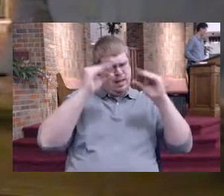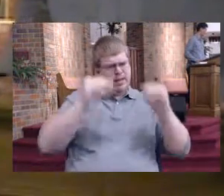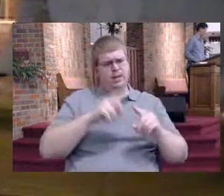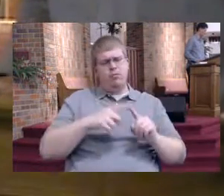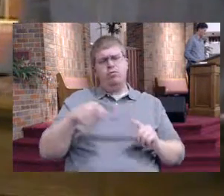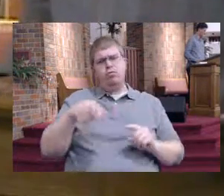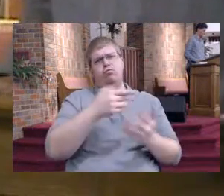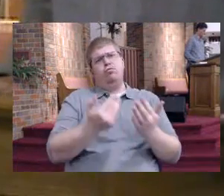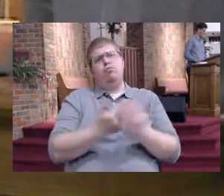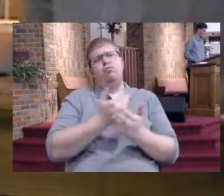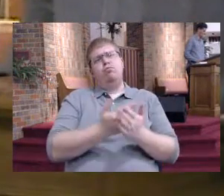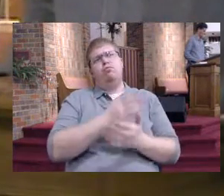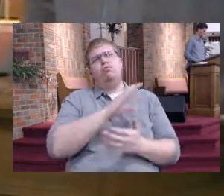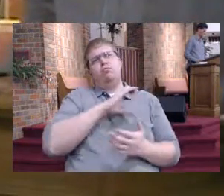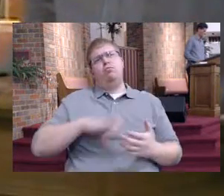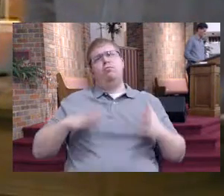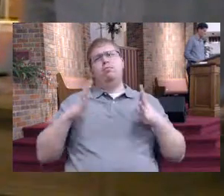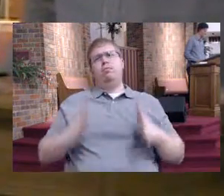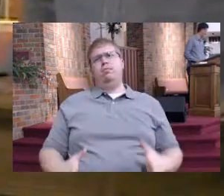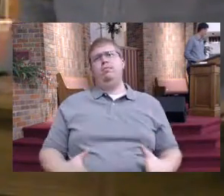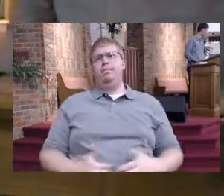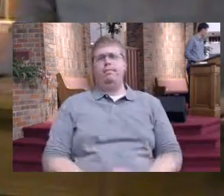Christians.